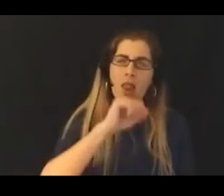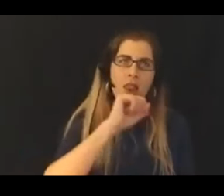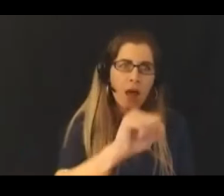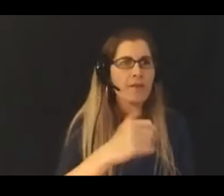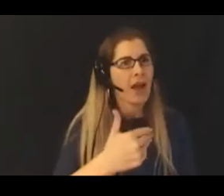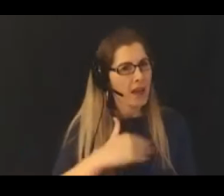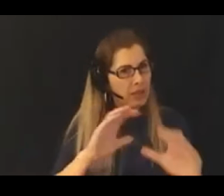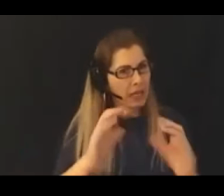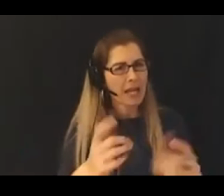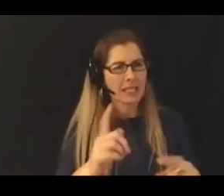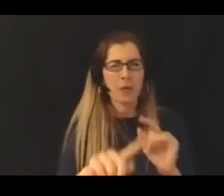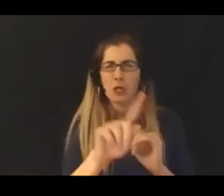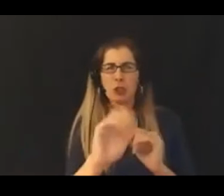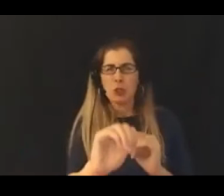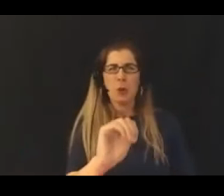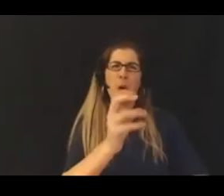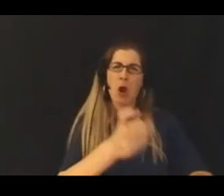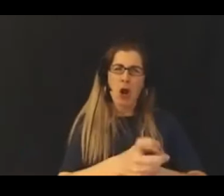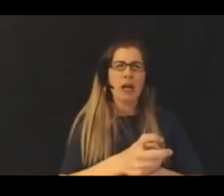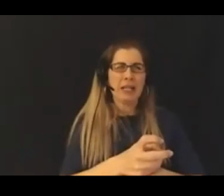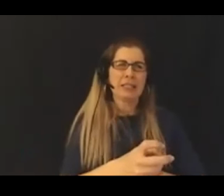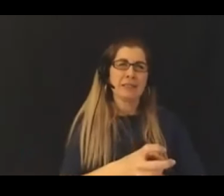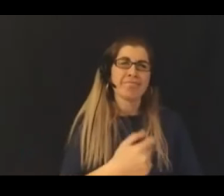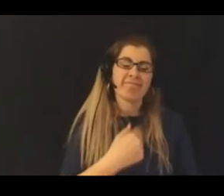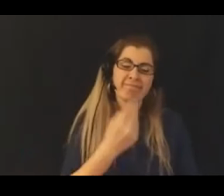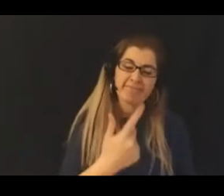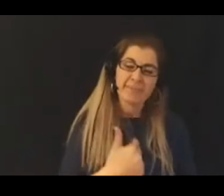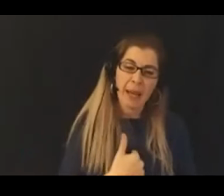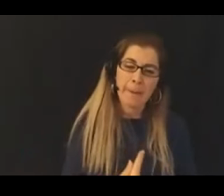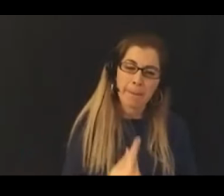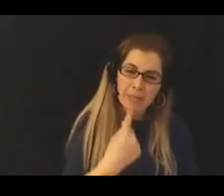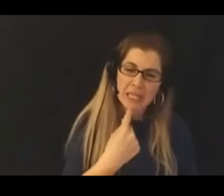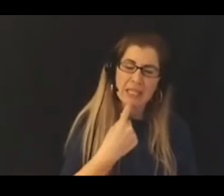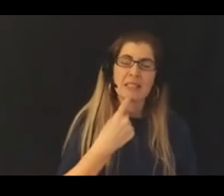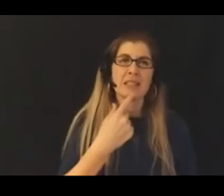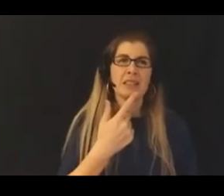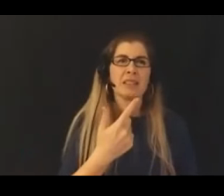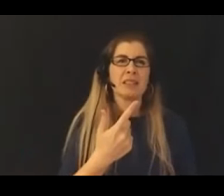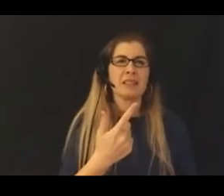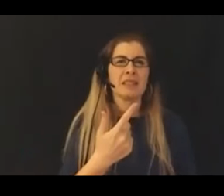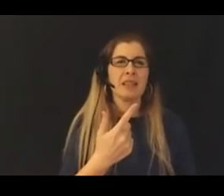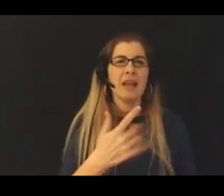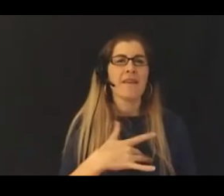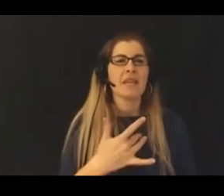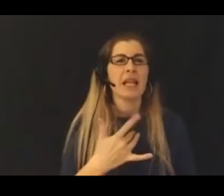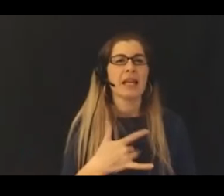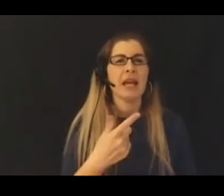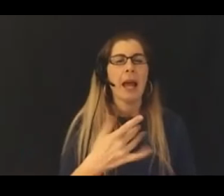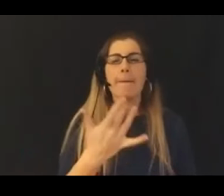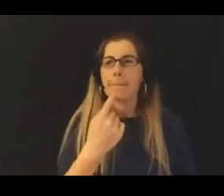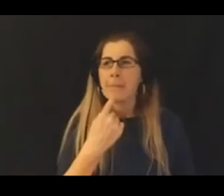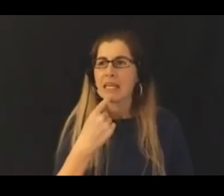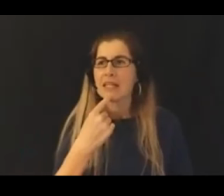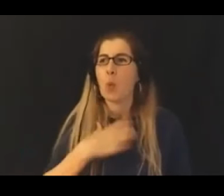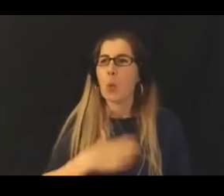they found Zoom really difficult, and they really missed that increased social component of being in person, where you get to